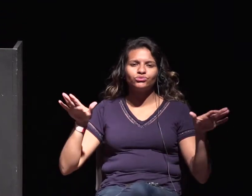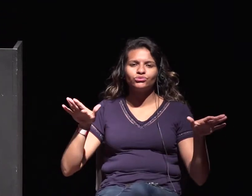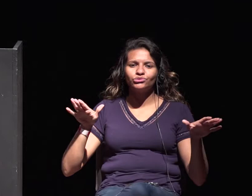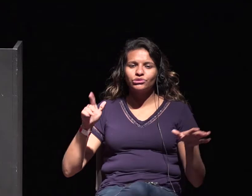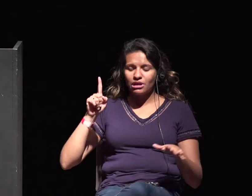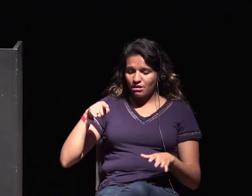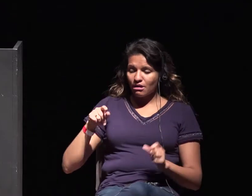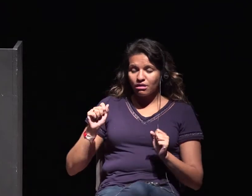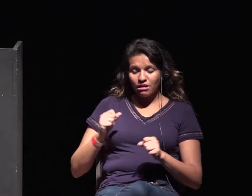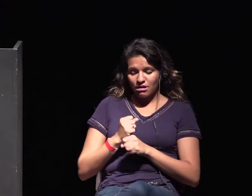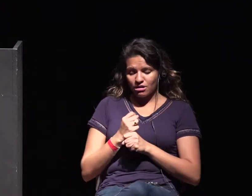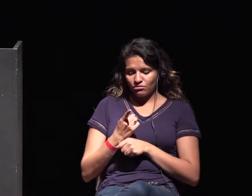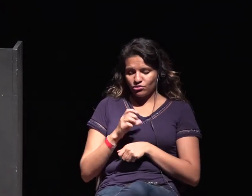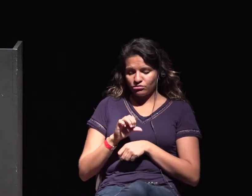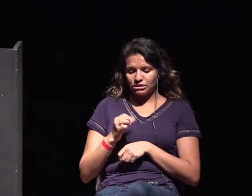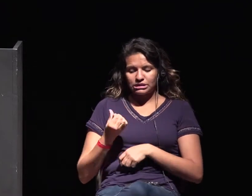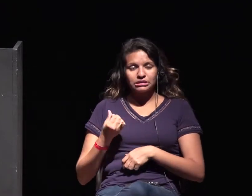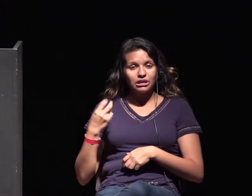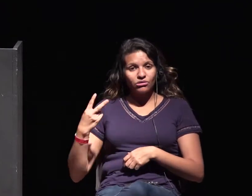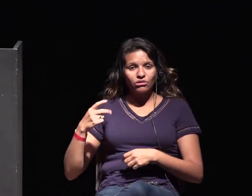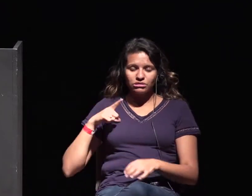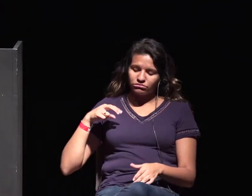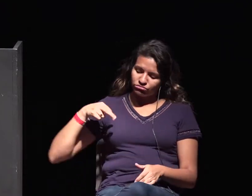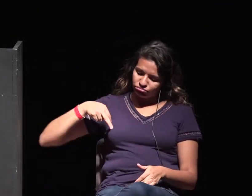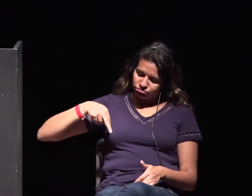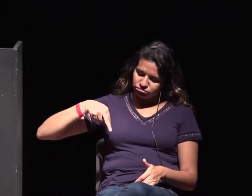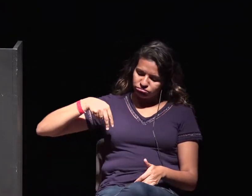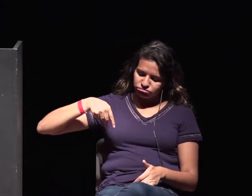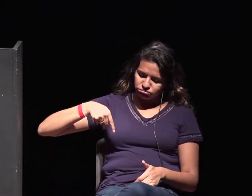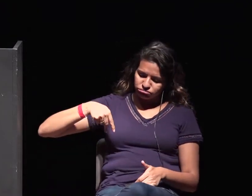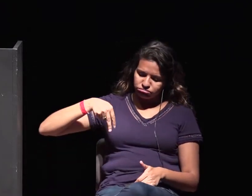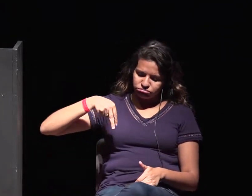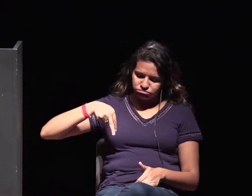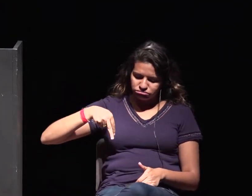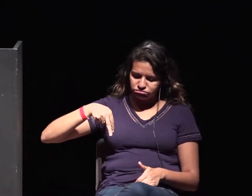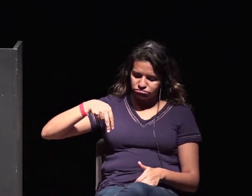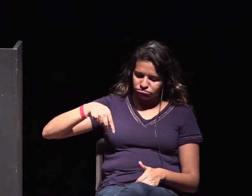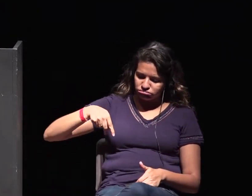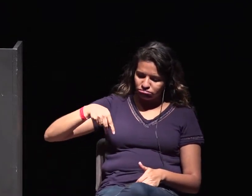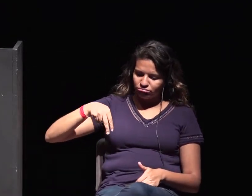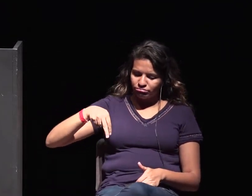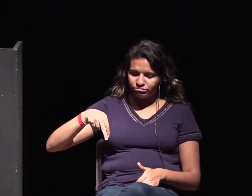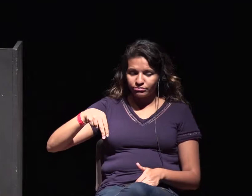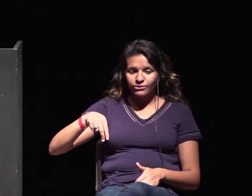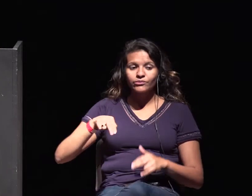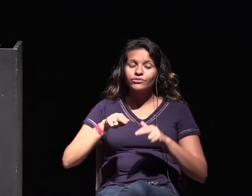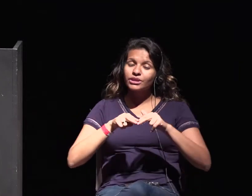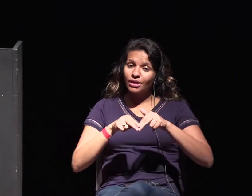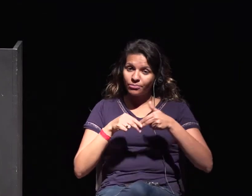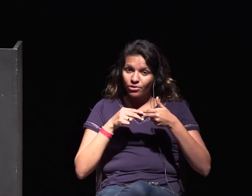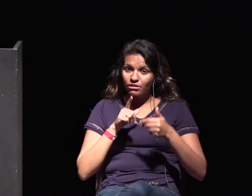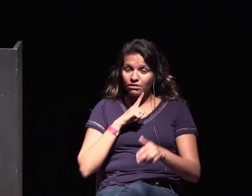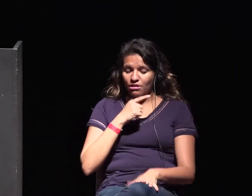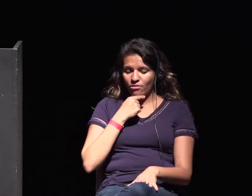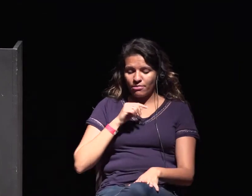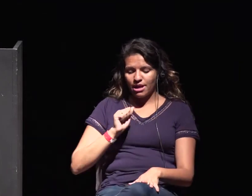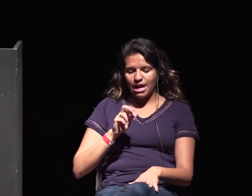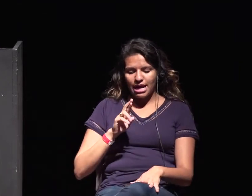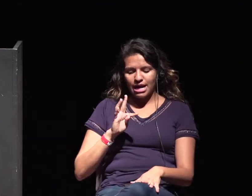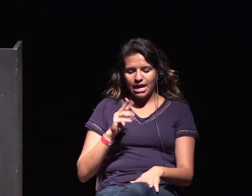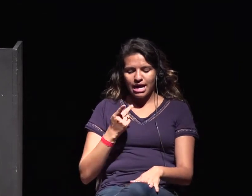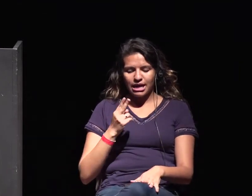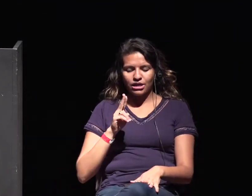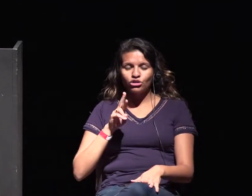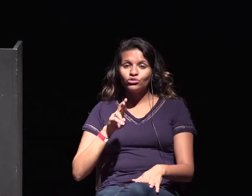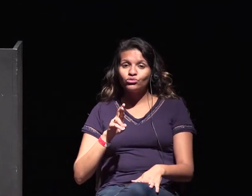this year that the New Zealand athletic coach Arthur Leodard started the Auckland Jogging Club, the world's first such club,